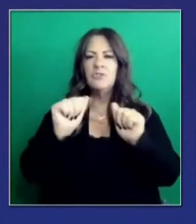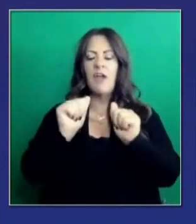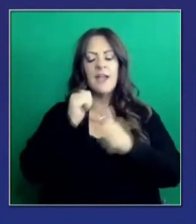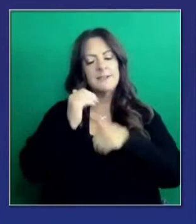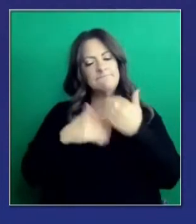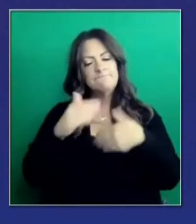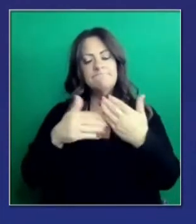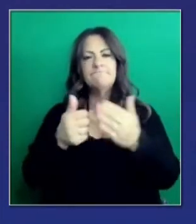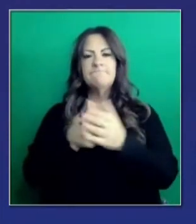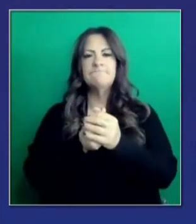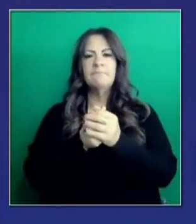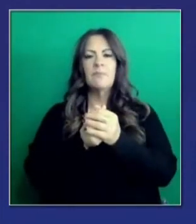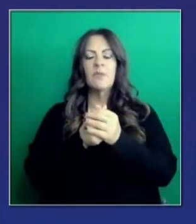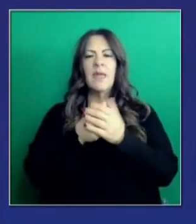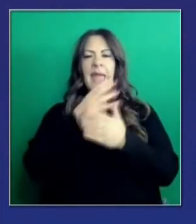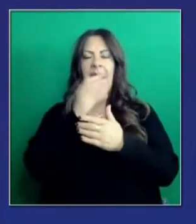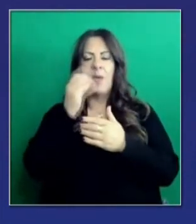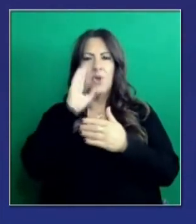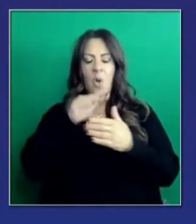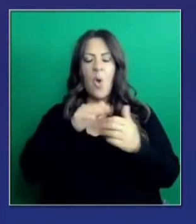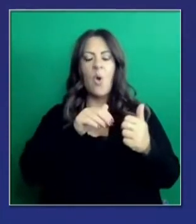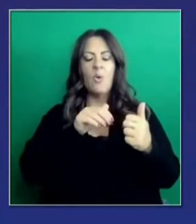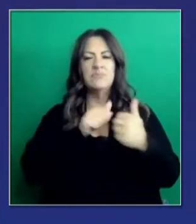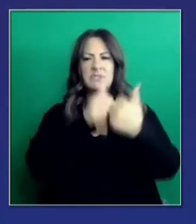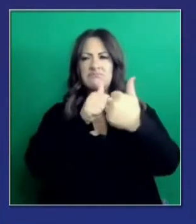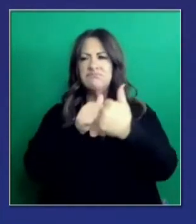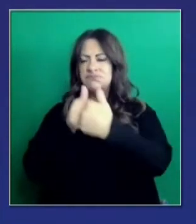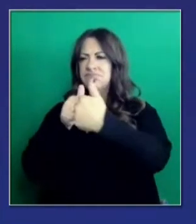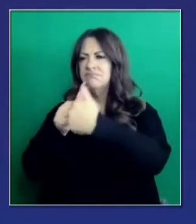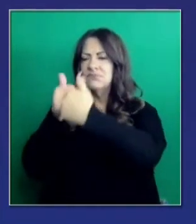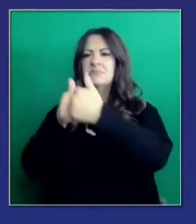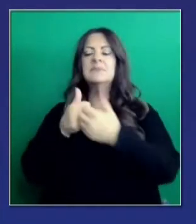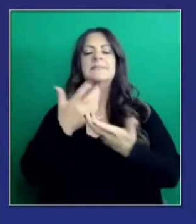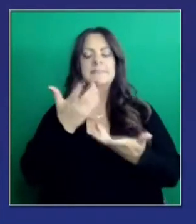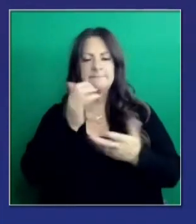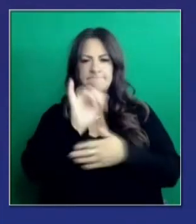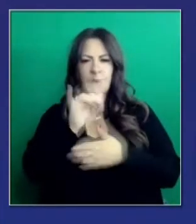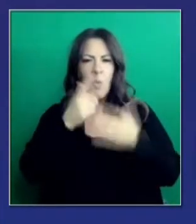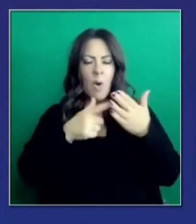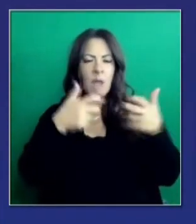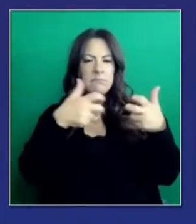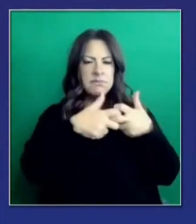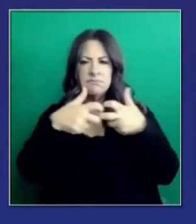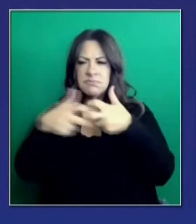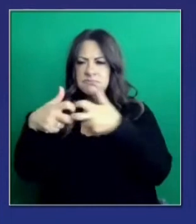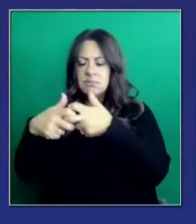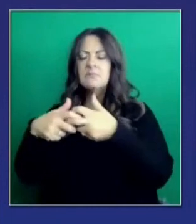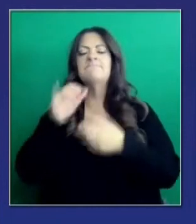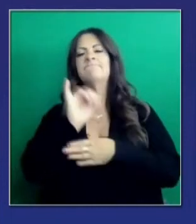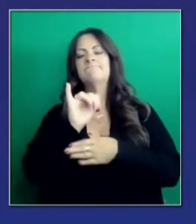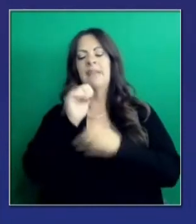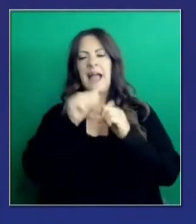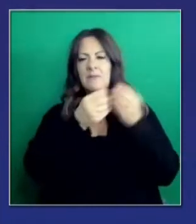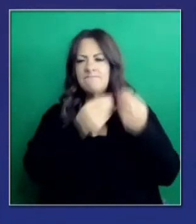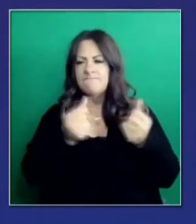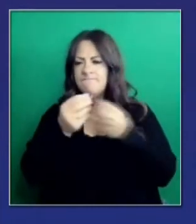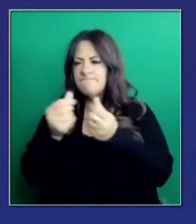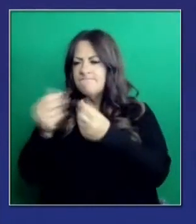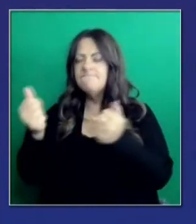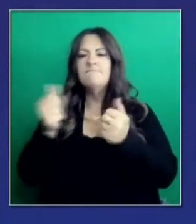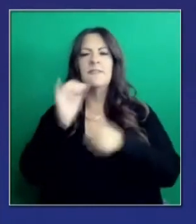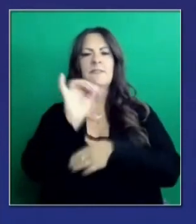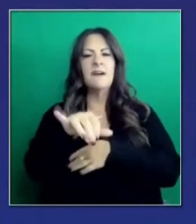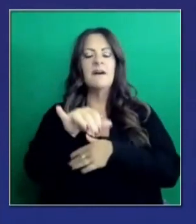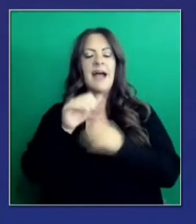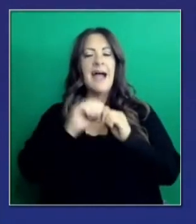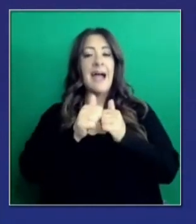what the challenges were, what the issues were as it relates to accelerating that last mile, that last inch perhaps, but